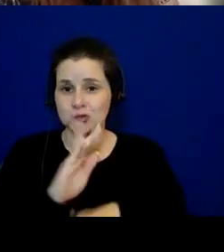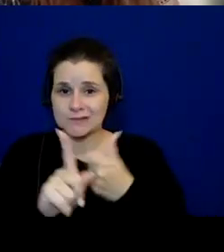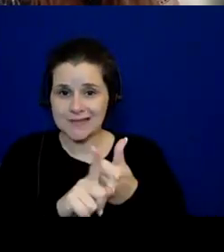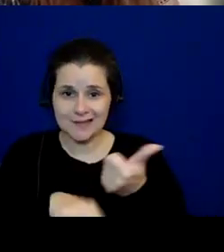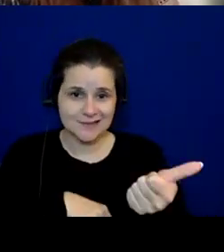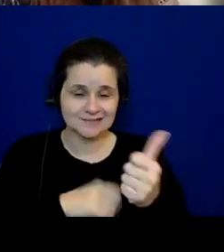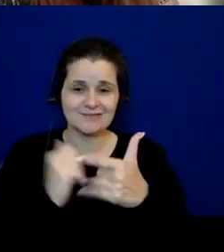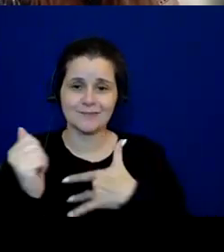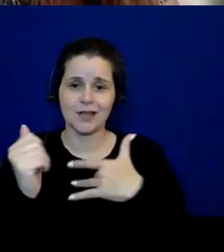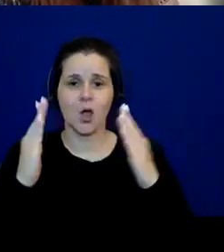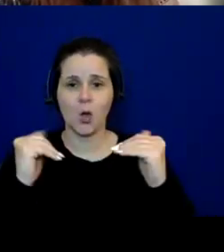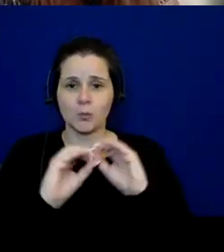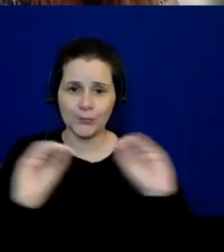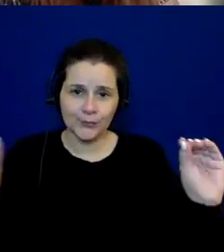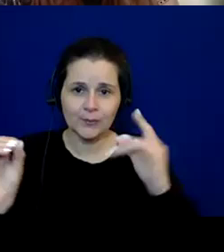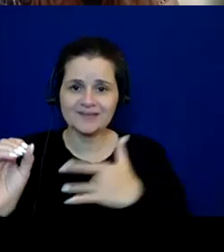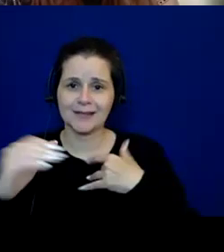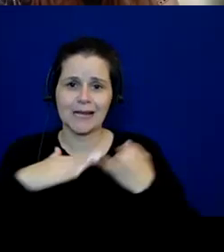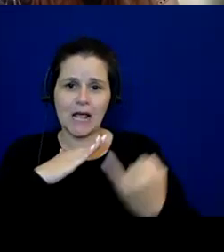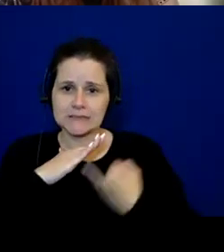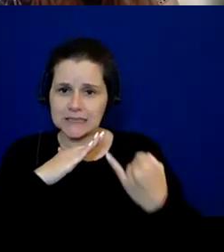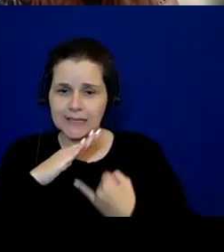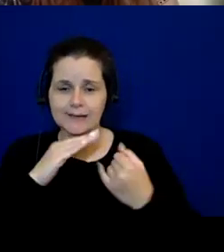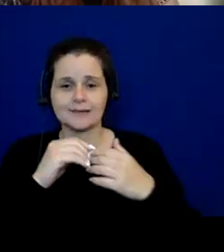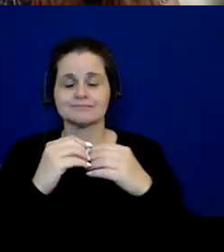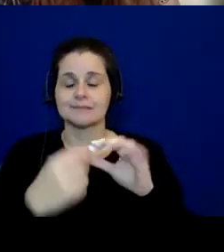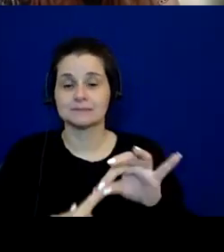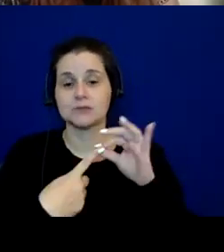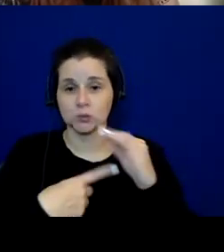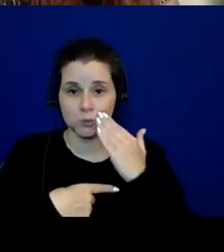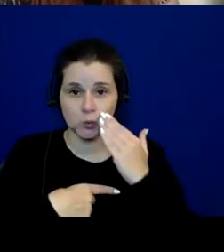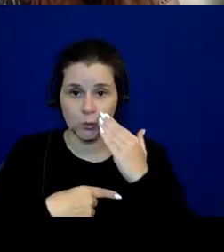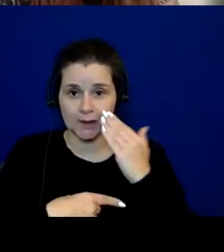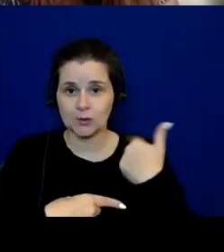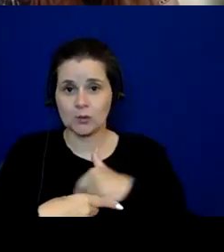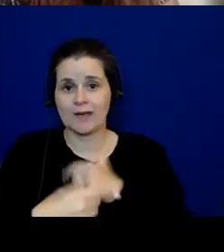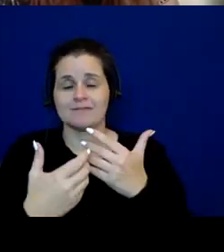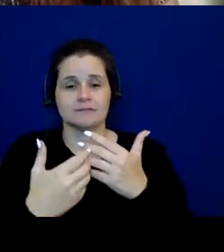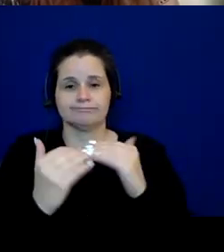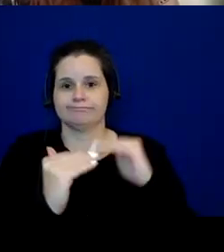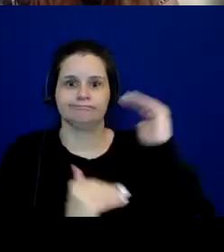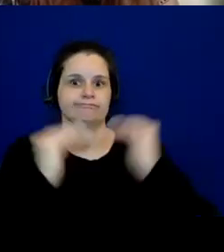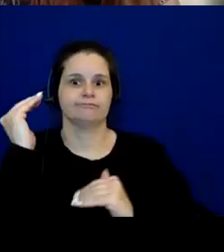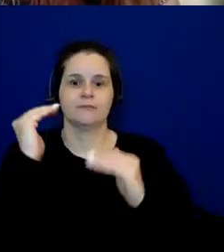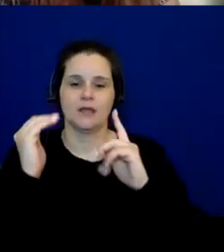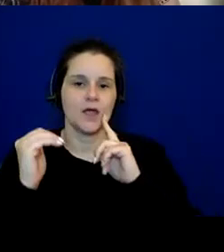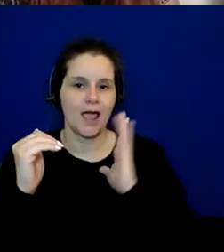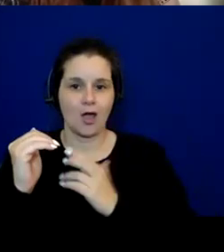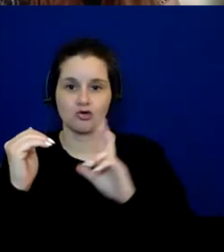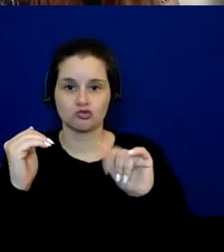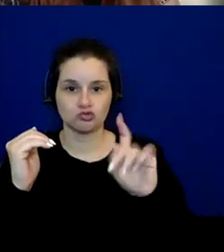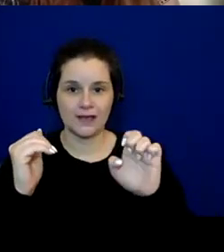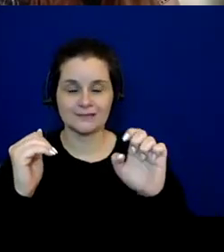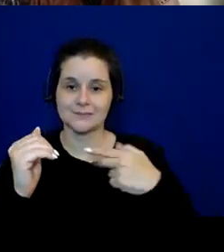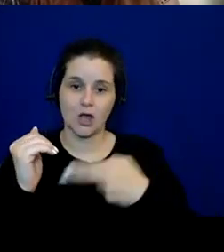of hopelessness or isolation, right? Especially knowing that we have such disproportionately high rates of violence